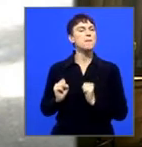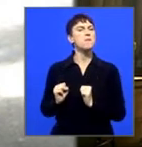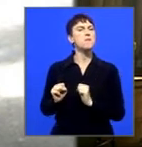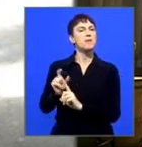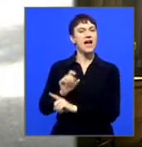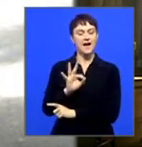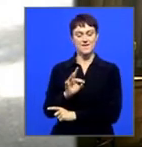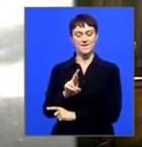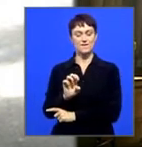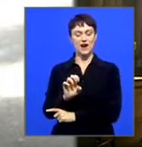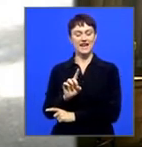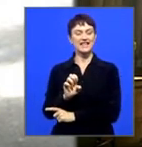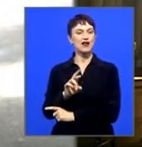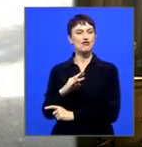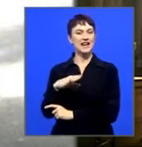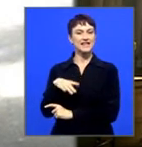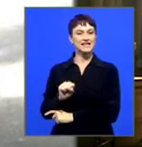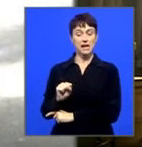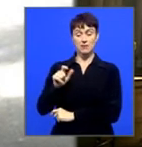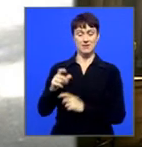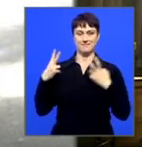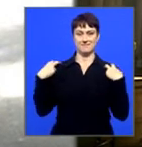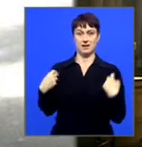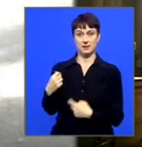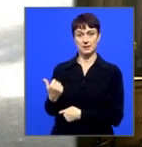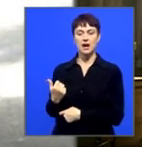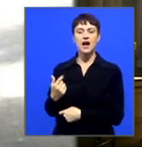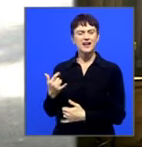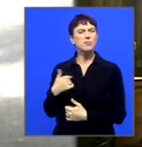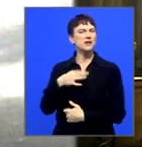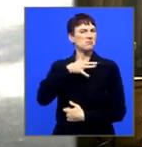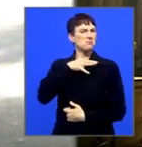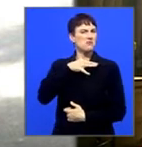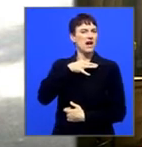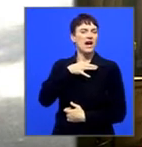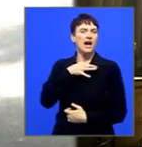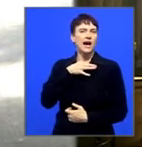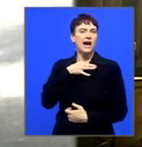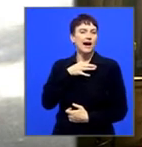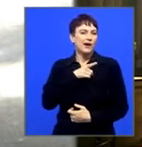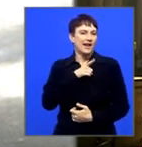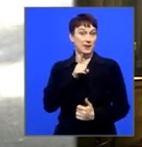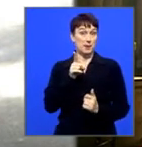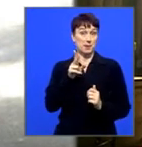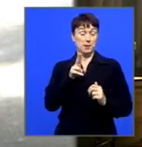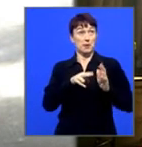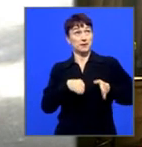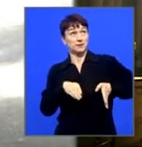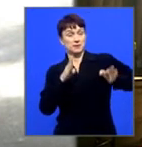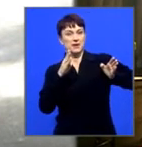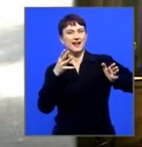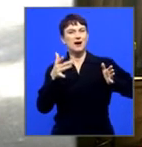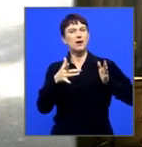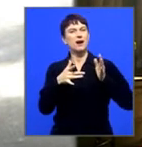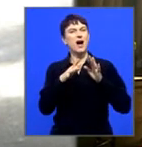presence, and one of the things that I was curious about, I just wanted to back to those visuals in the front of the building there, the significance of